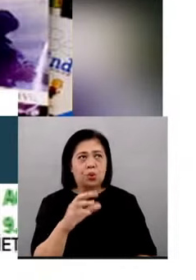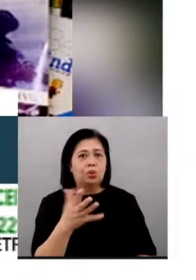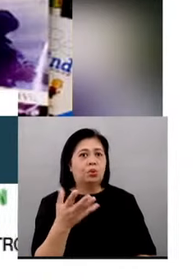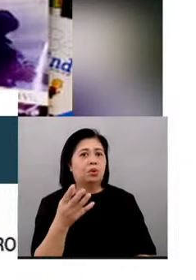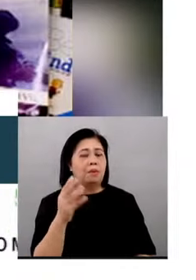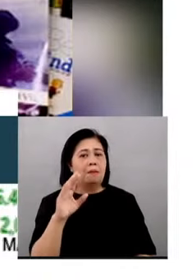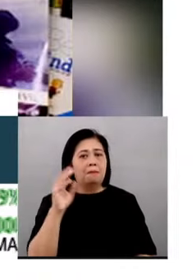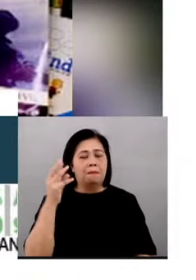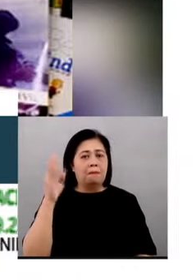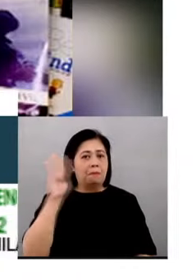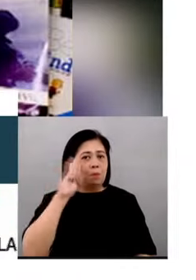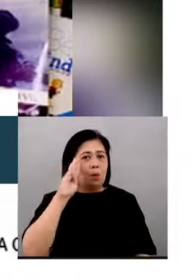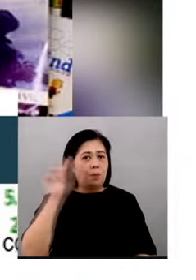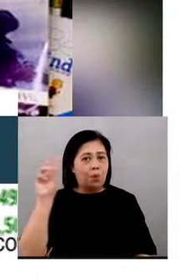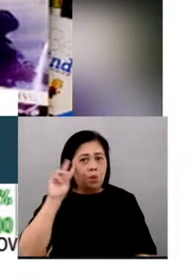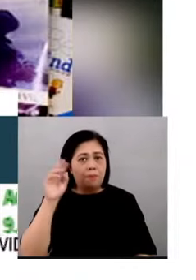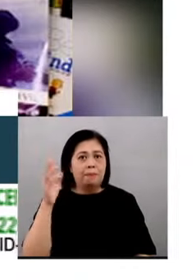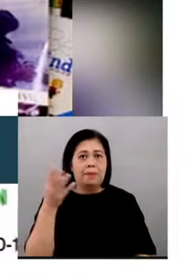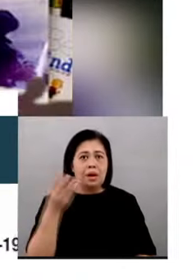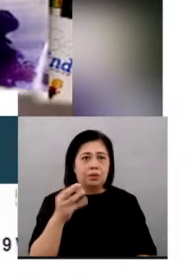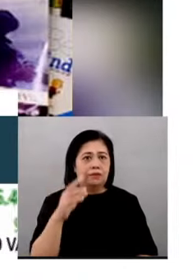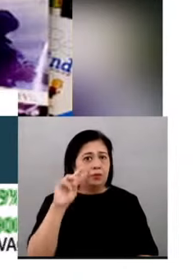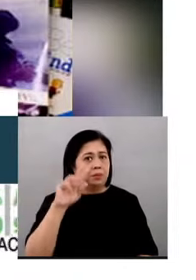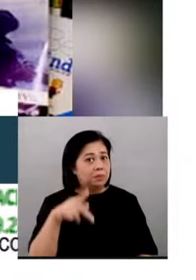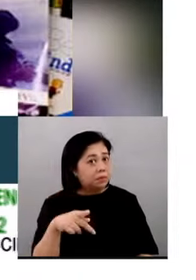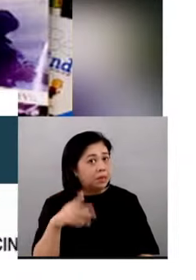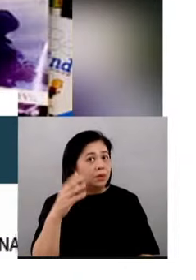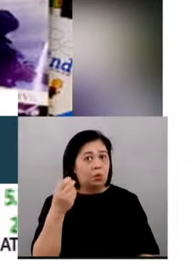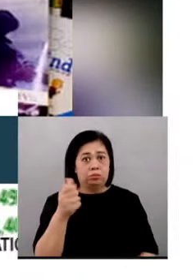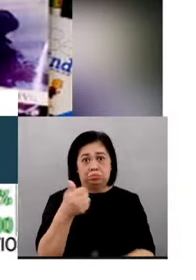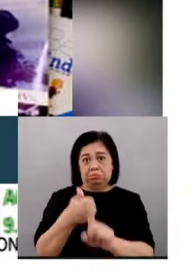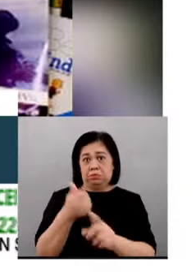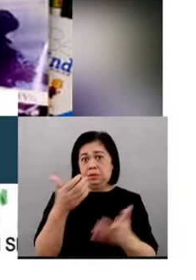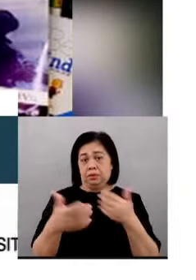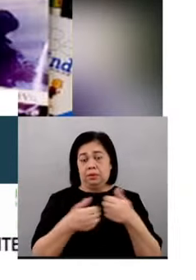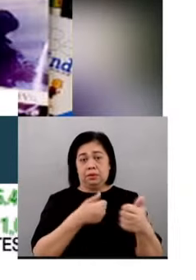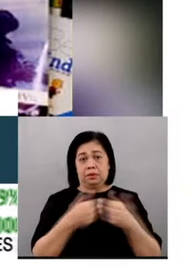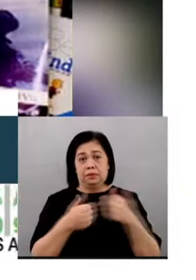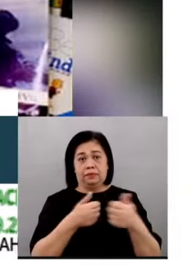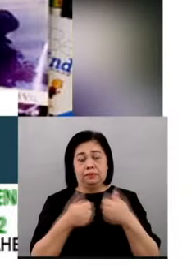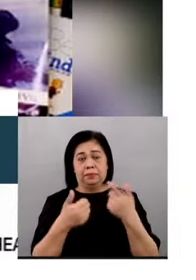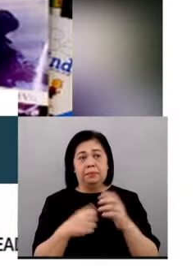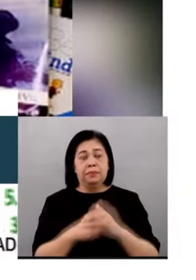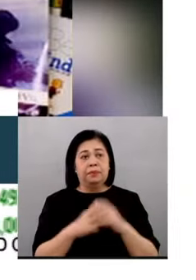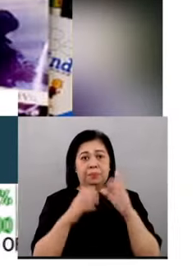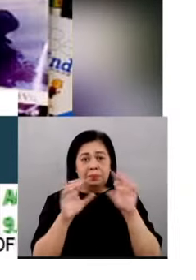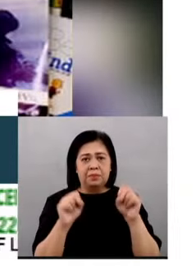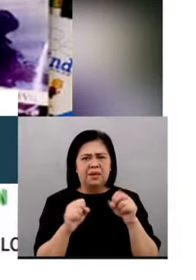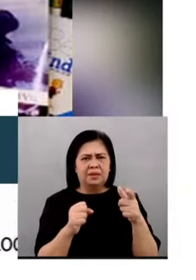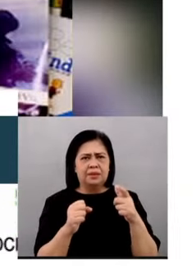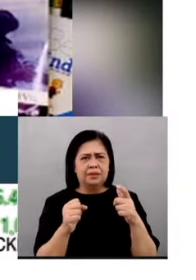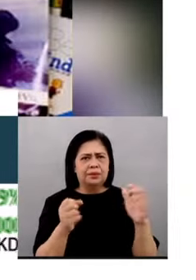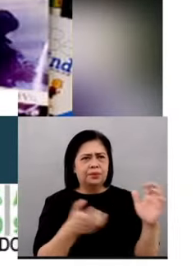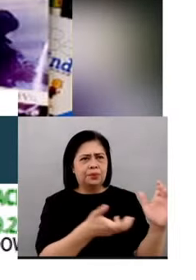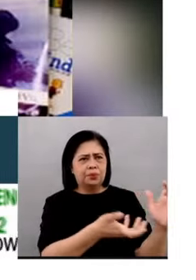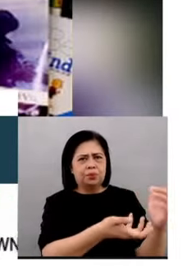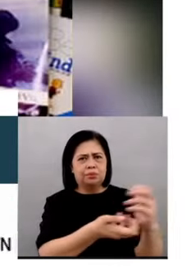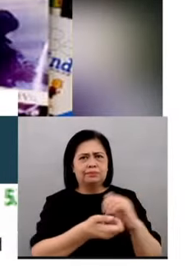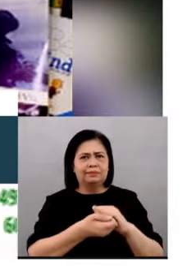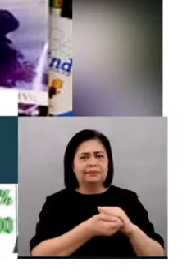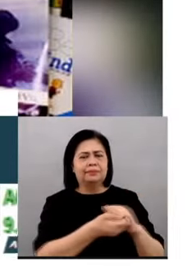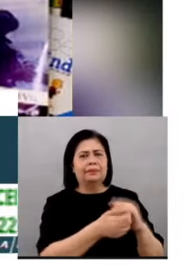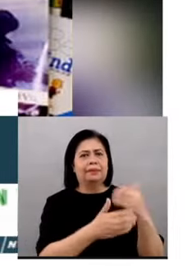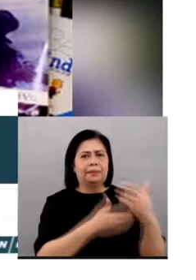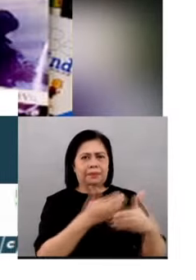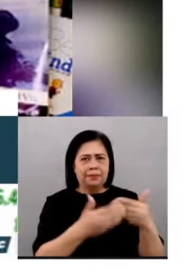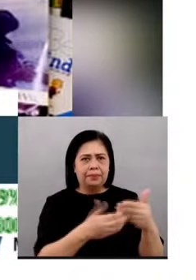Marcos for VP, or Marcos himself might also run. So there's a consolidation process for